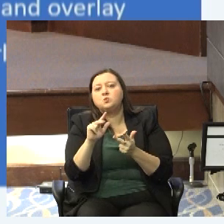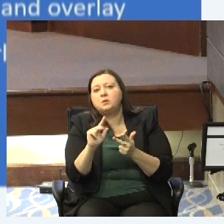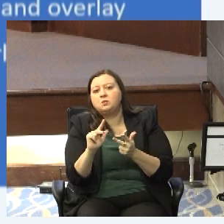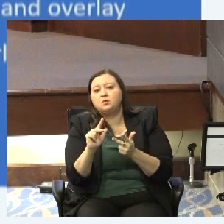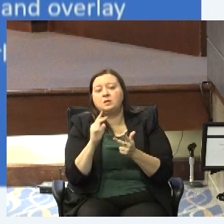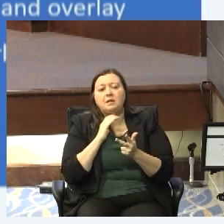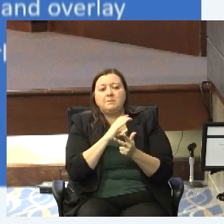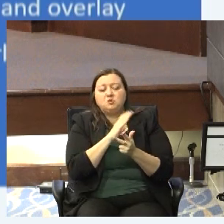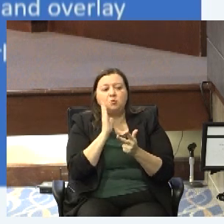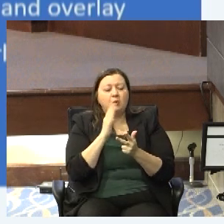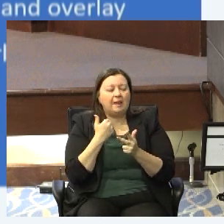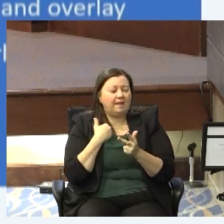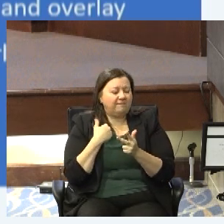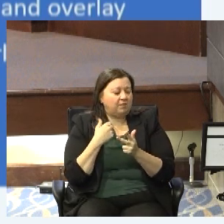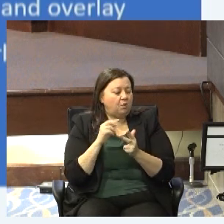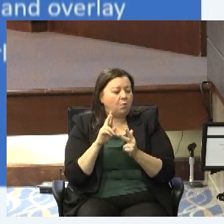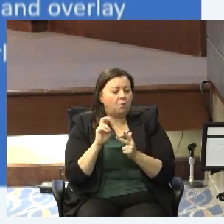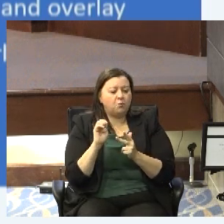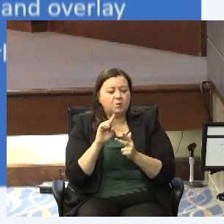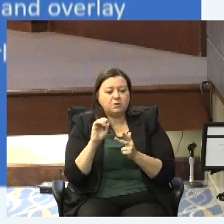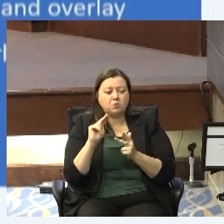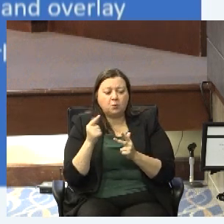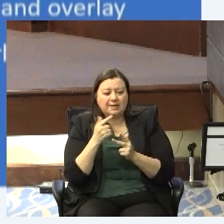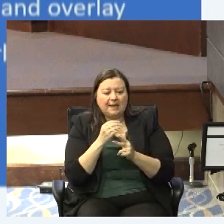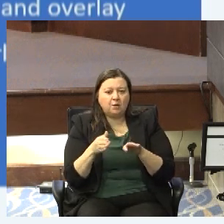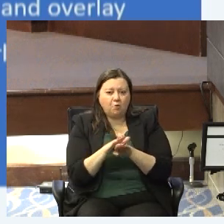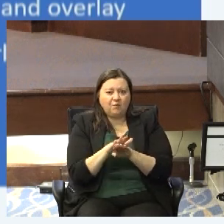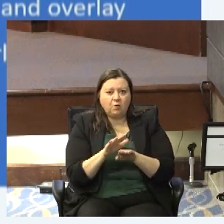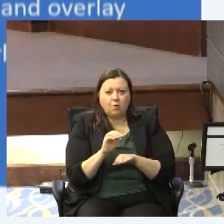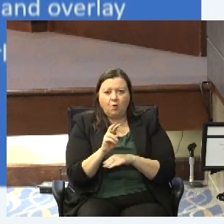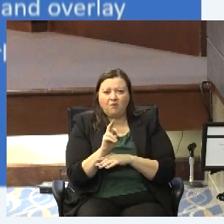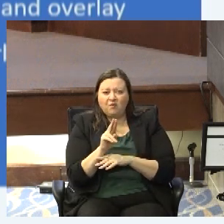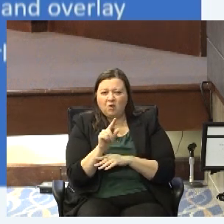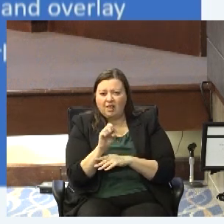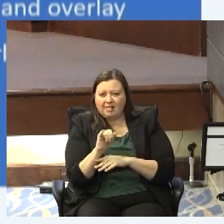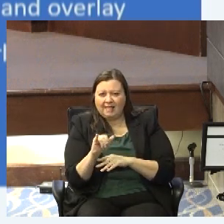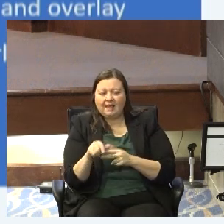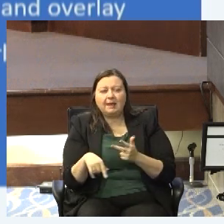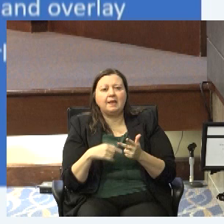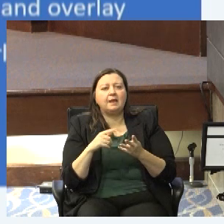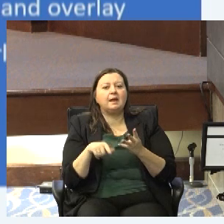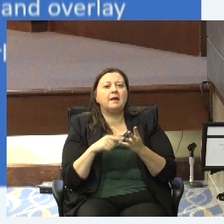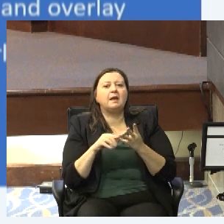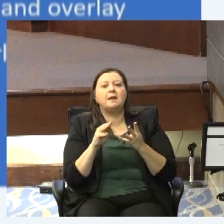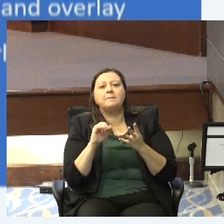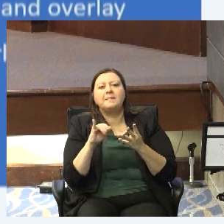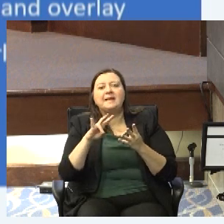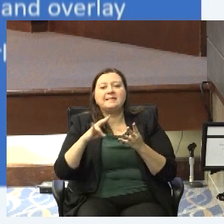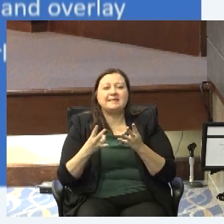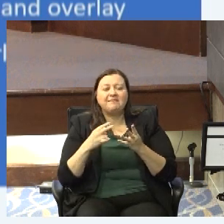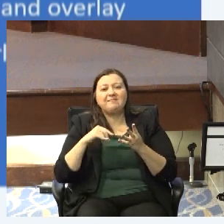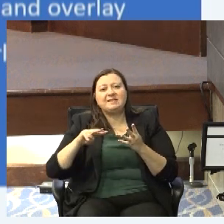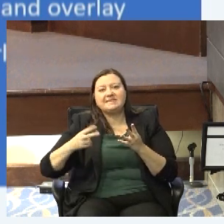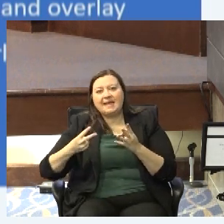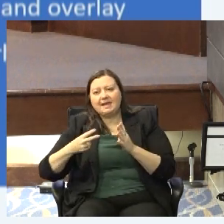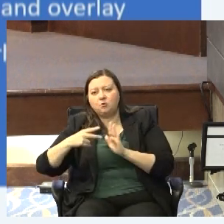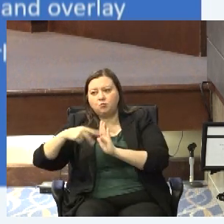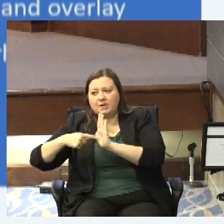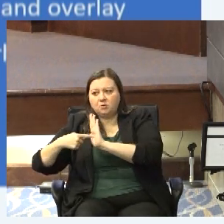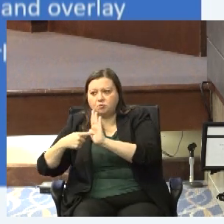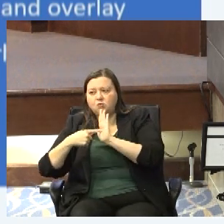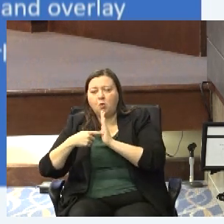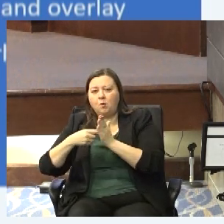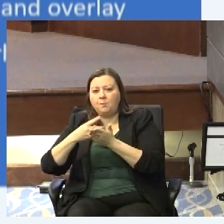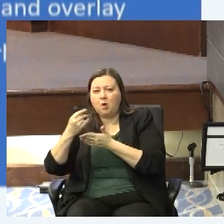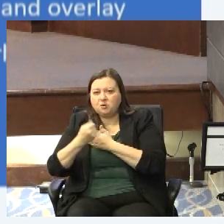Commission would have a hearing on the rezoning and the overlay. On May 7th, 2024, there would be the second reading of the ordinance on the project and financing